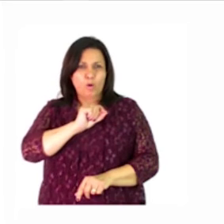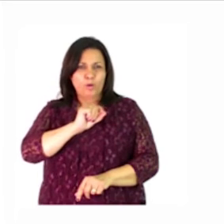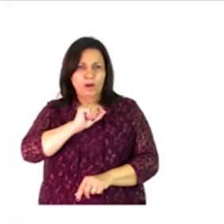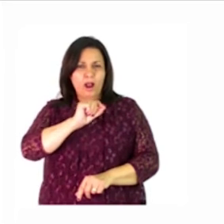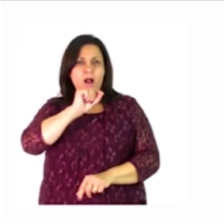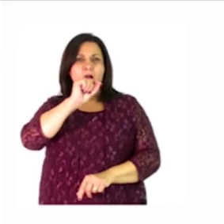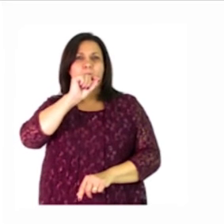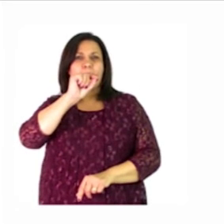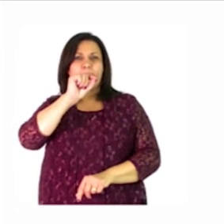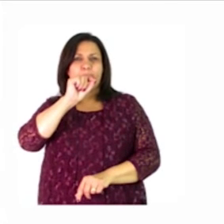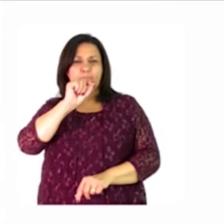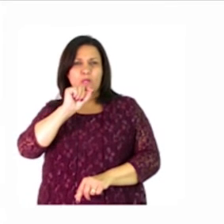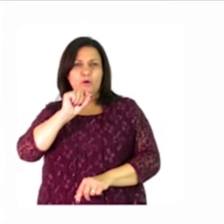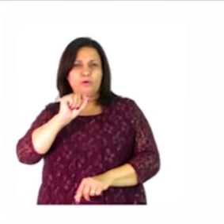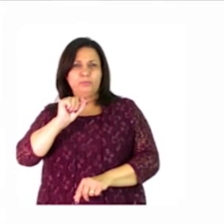nice and neat.